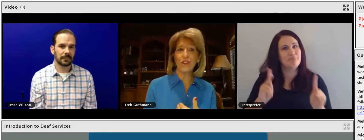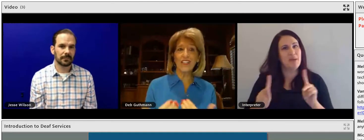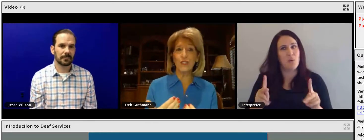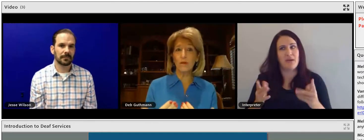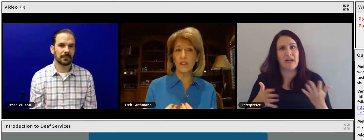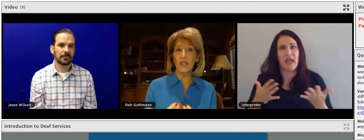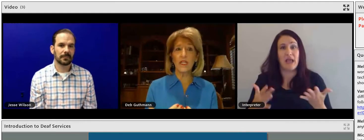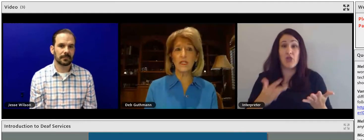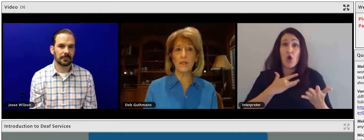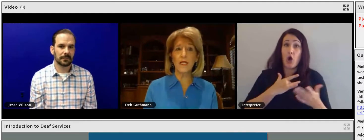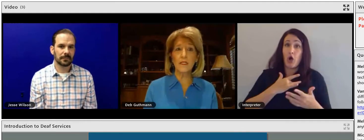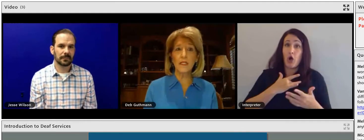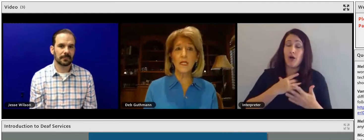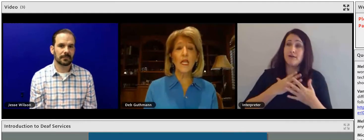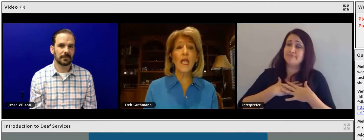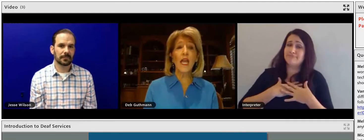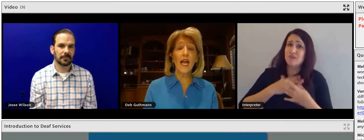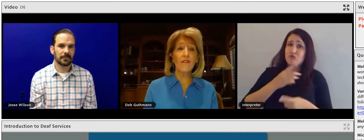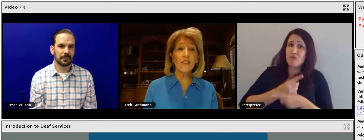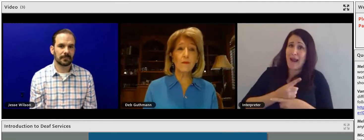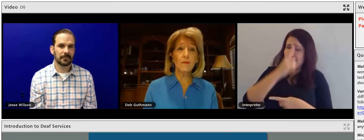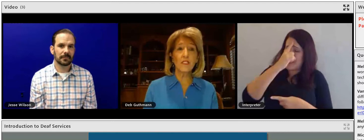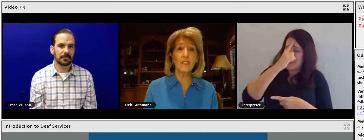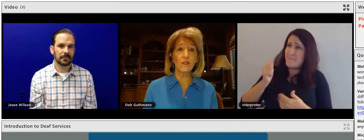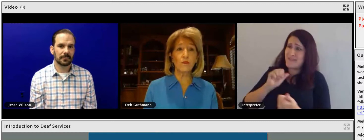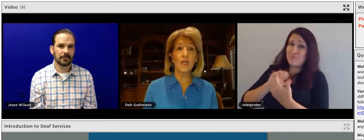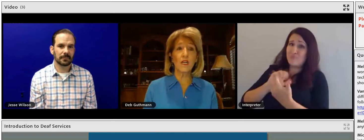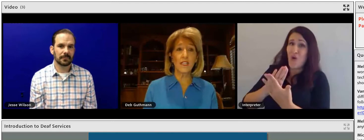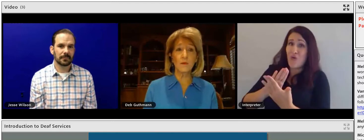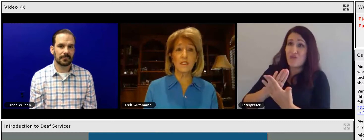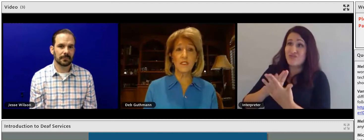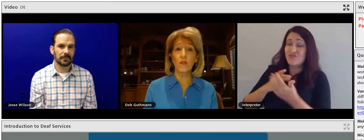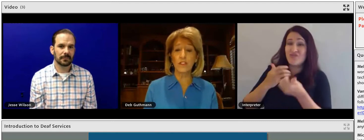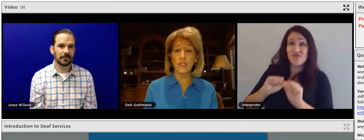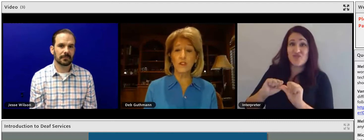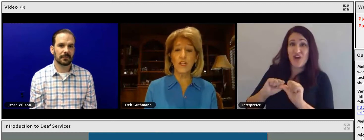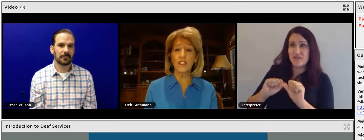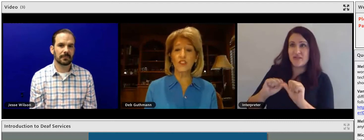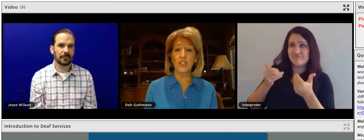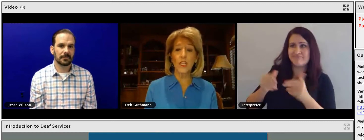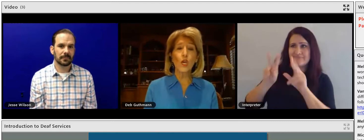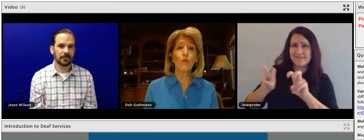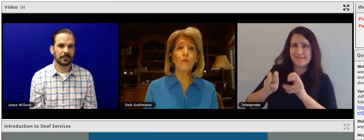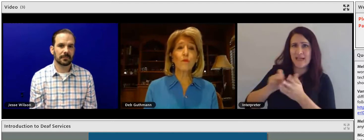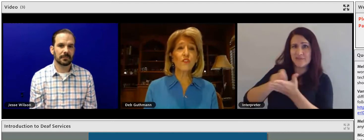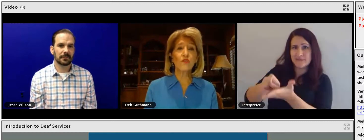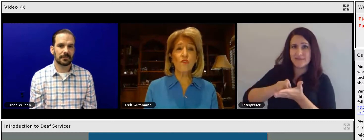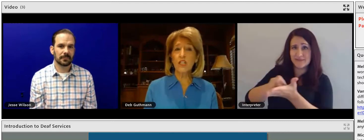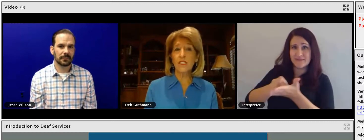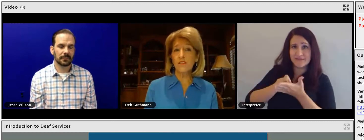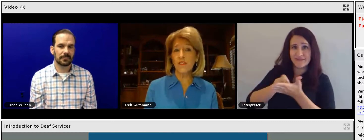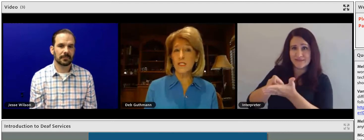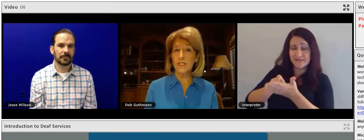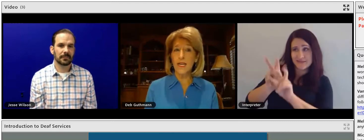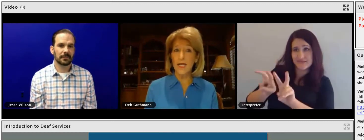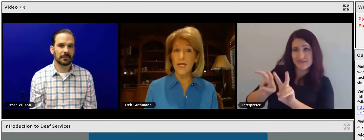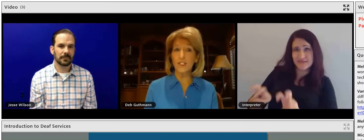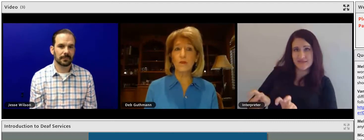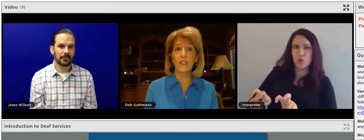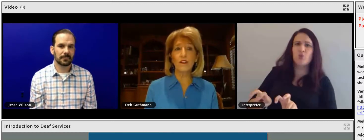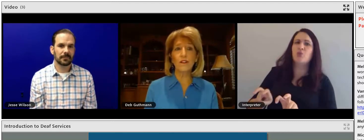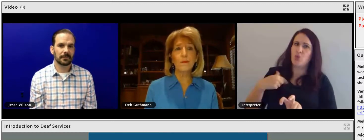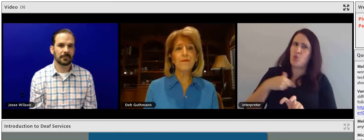their heart is right, they're trying to do what they think is the best thing, have attempted to do assessments in written communication. We would